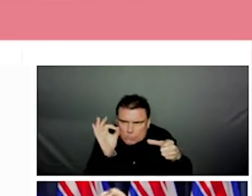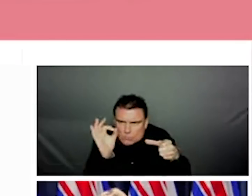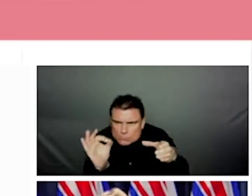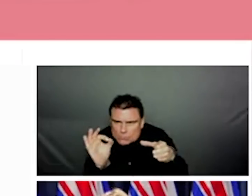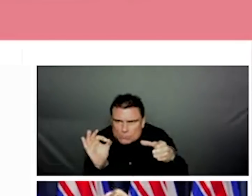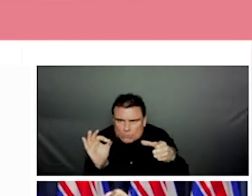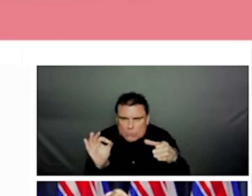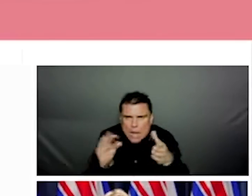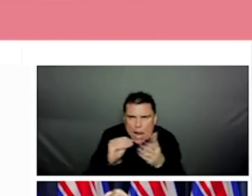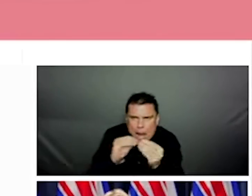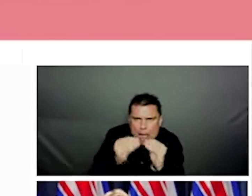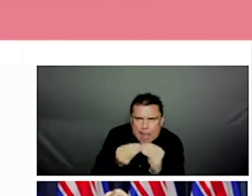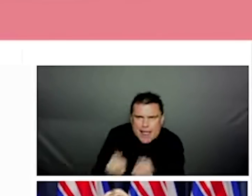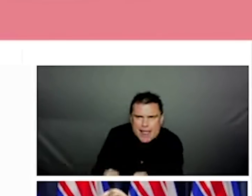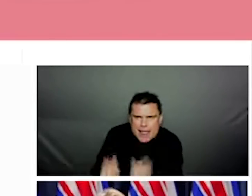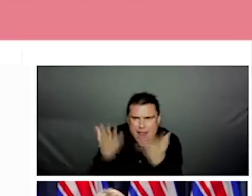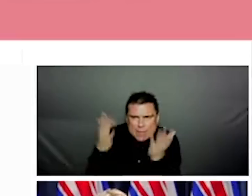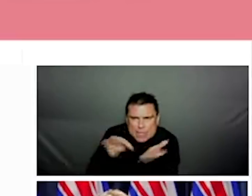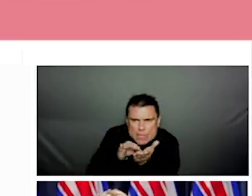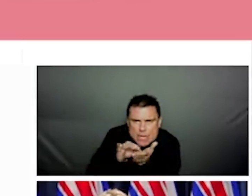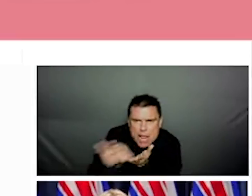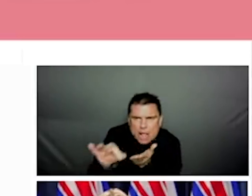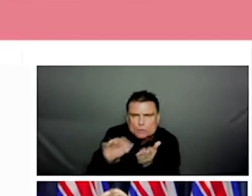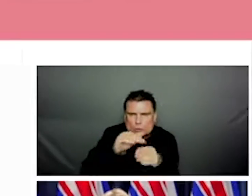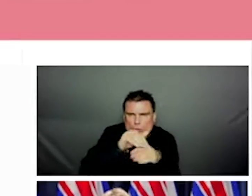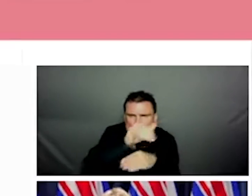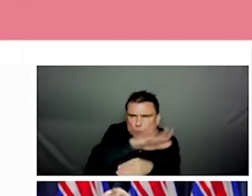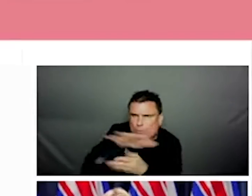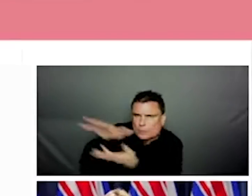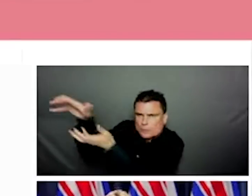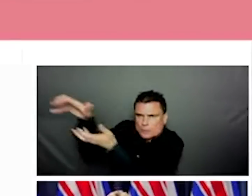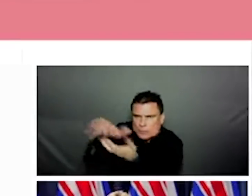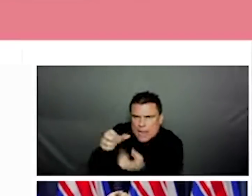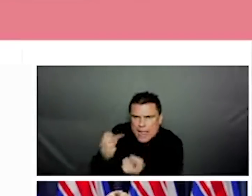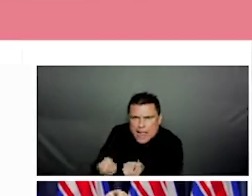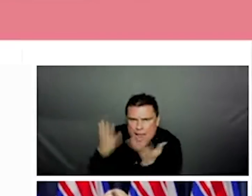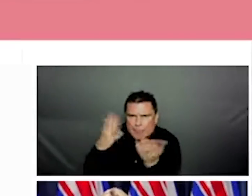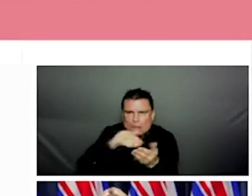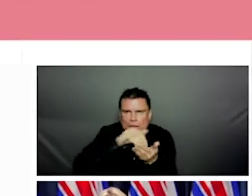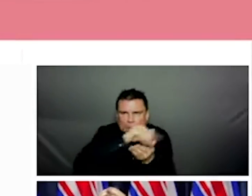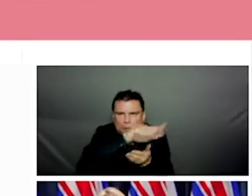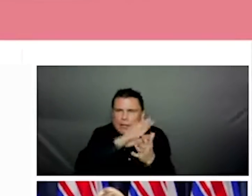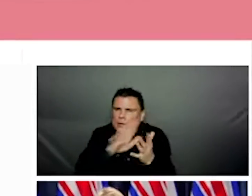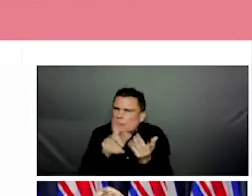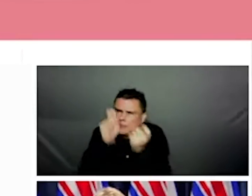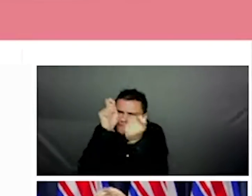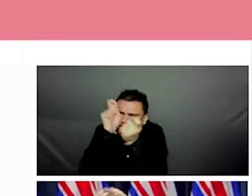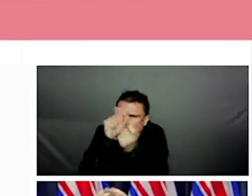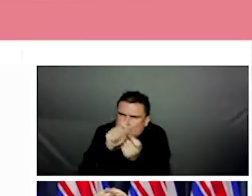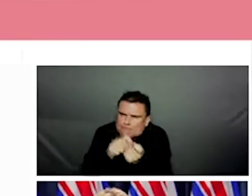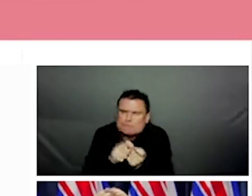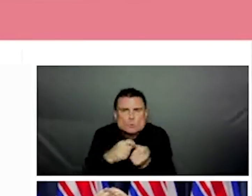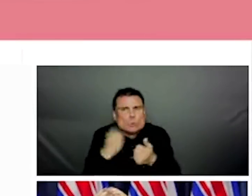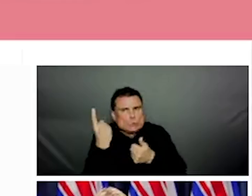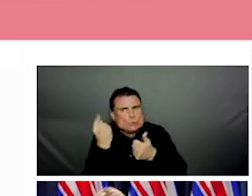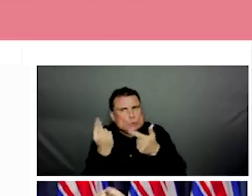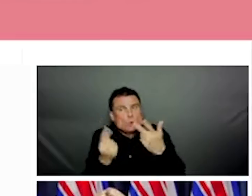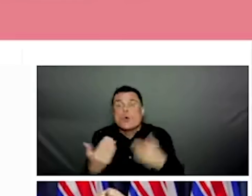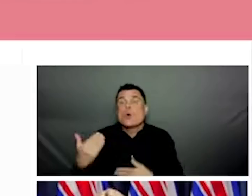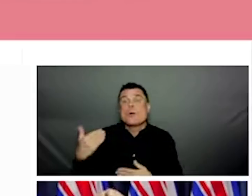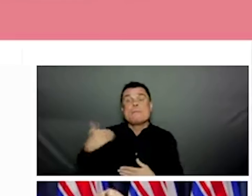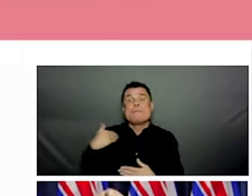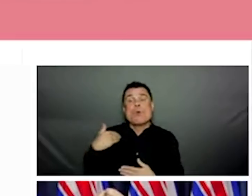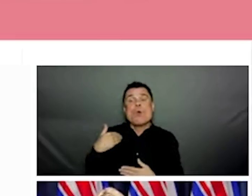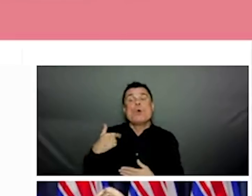There's a lot of things that we're not used to having to do when we're handling vaccines, including ultra-low temperature gloves,